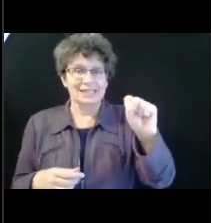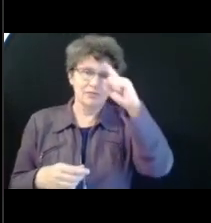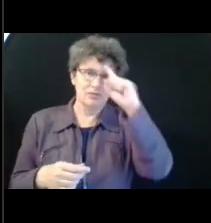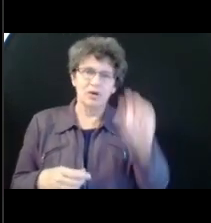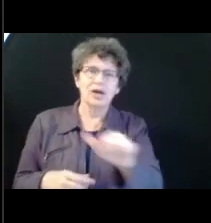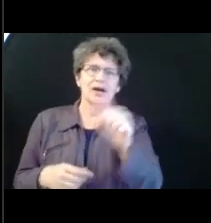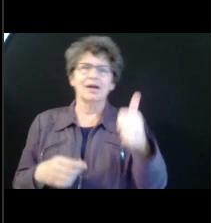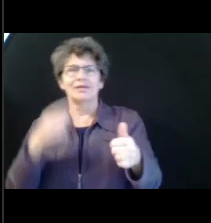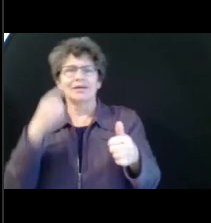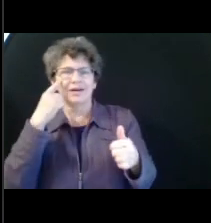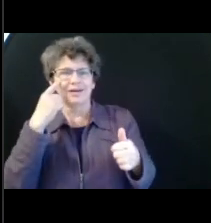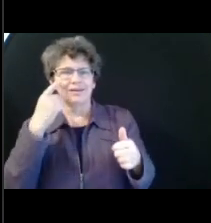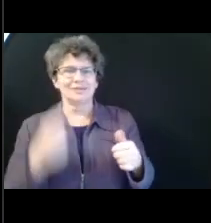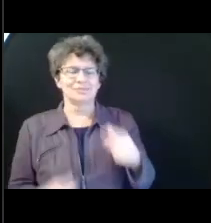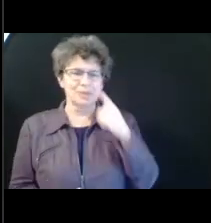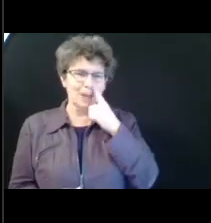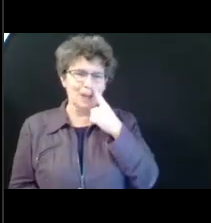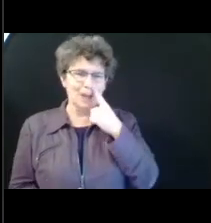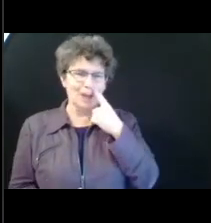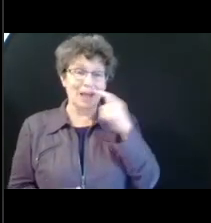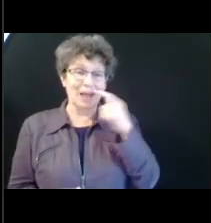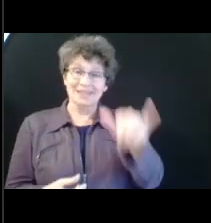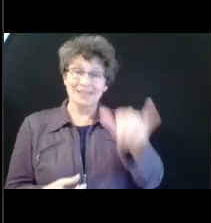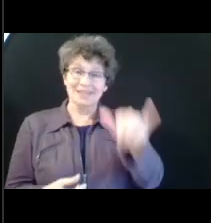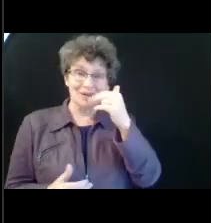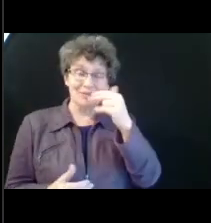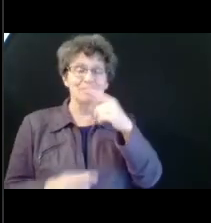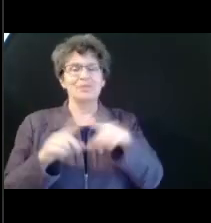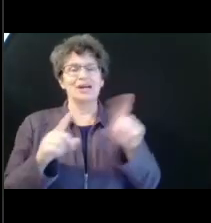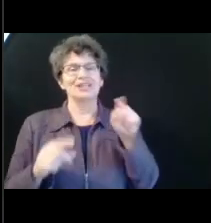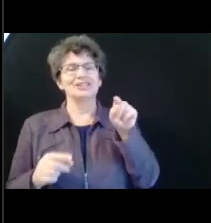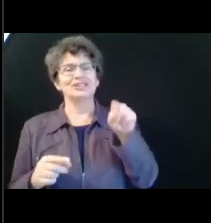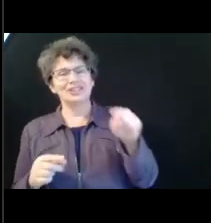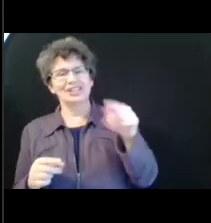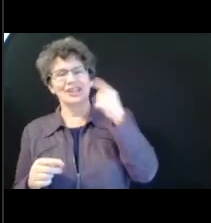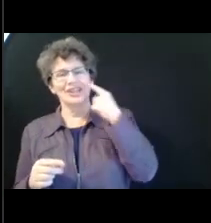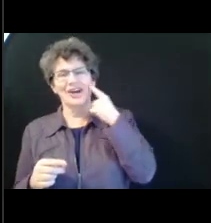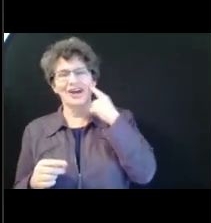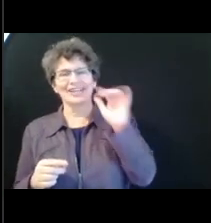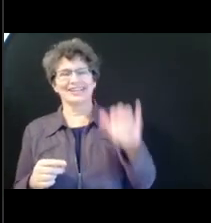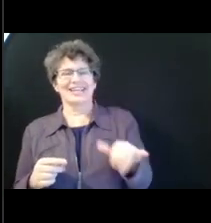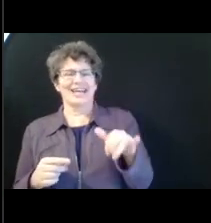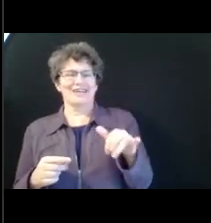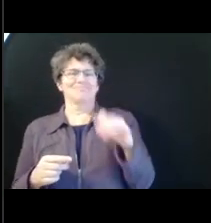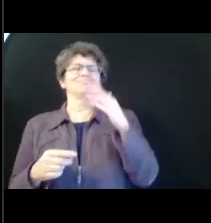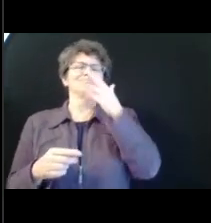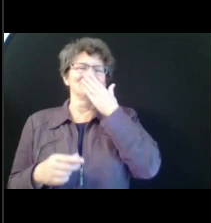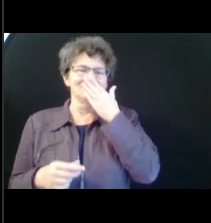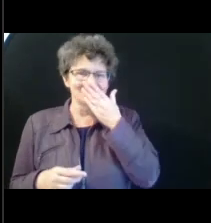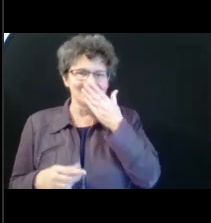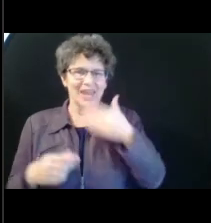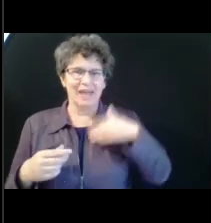but nonetheless, she could see the humor in that with her patch on.